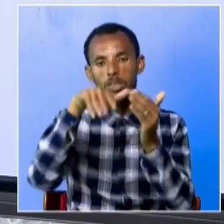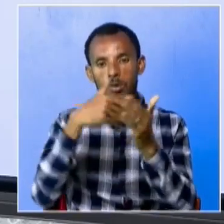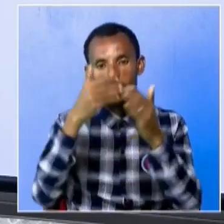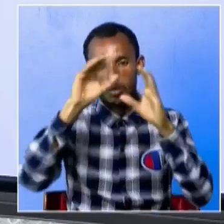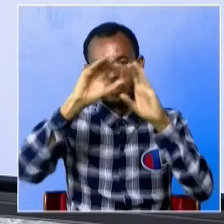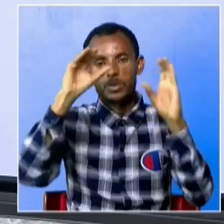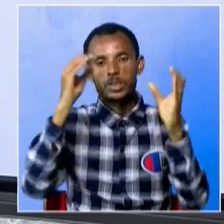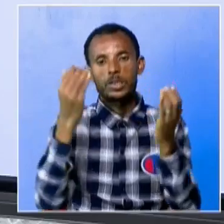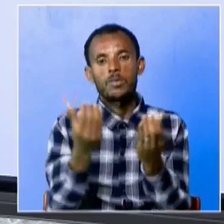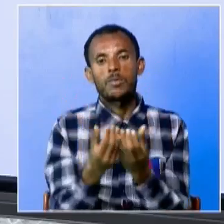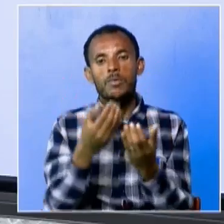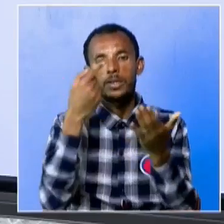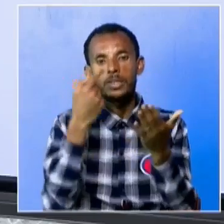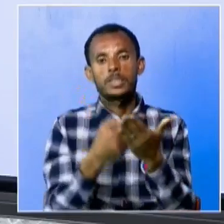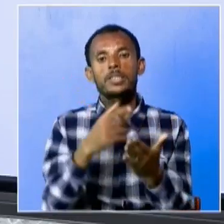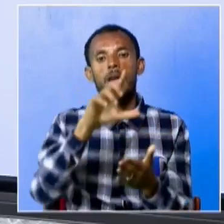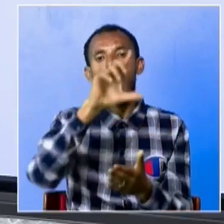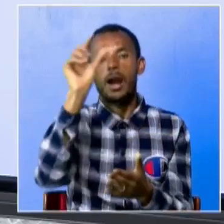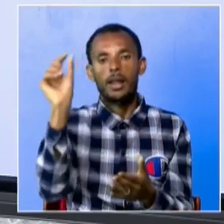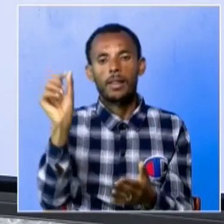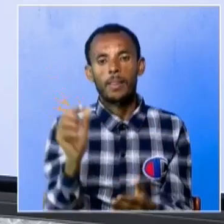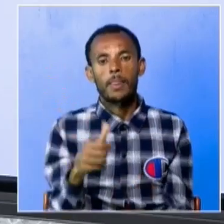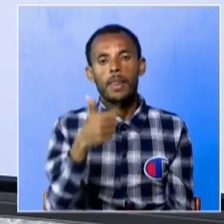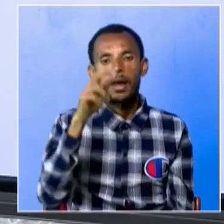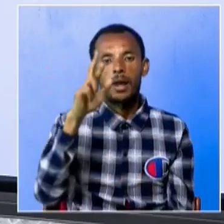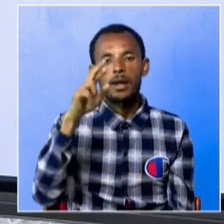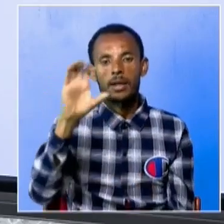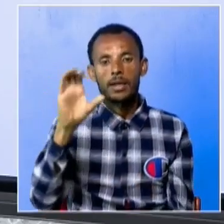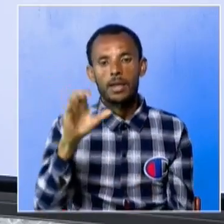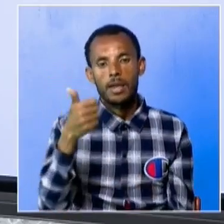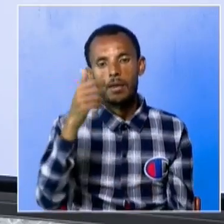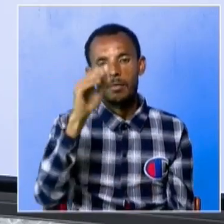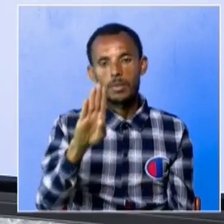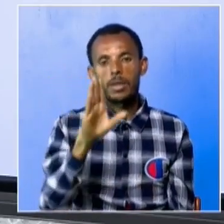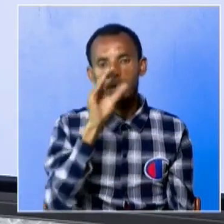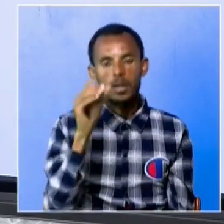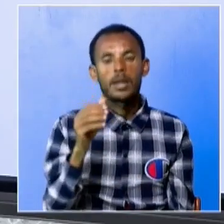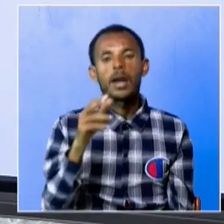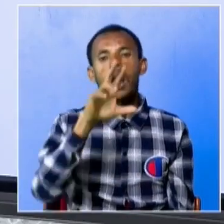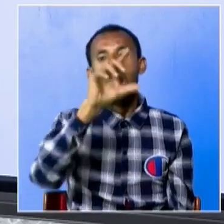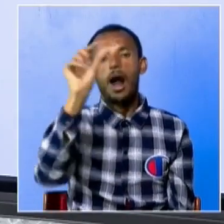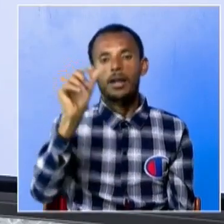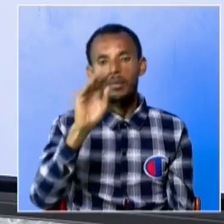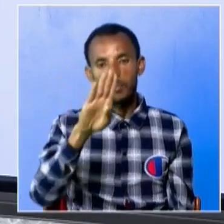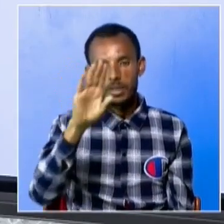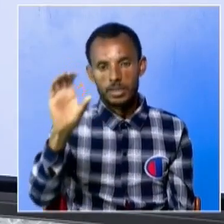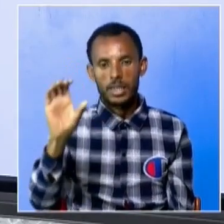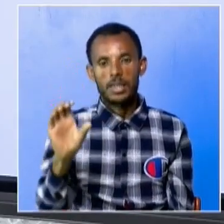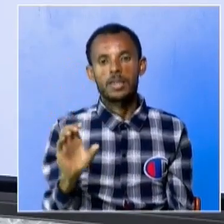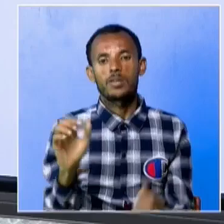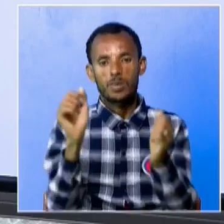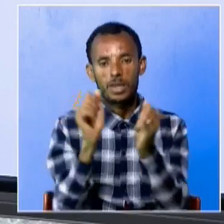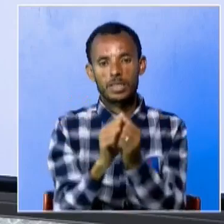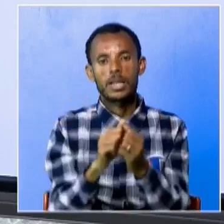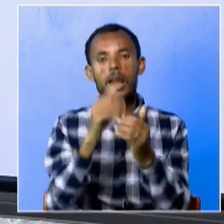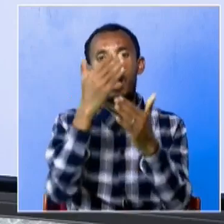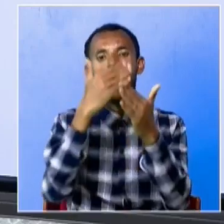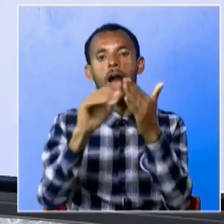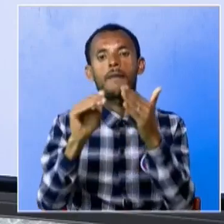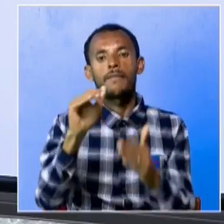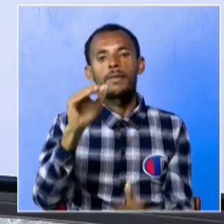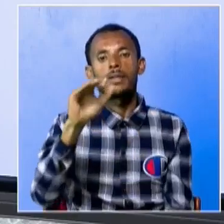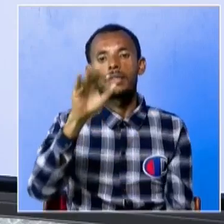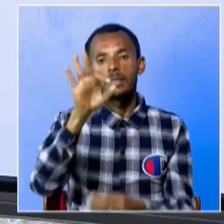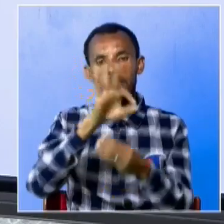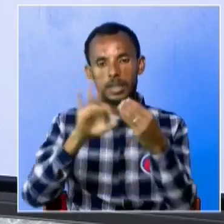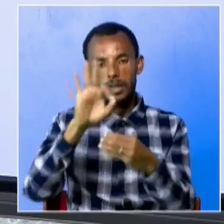portion of this arc, okay? Arc AB and arc BC together forms a semicircle. Therefore, the